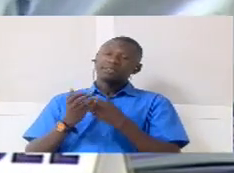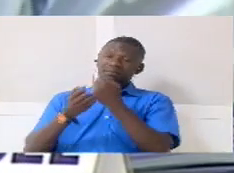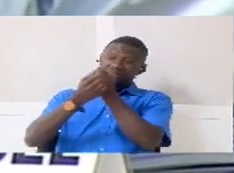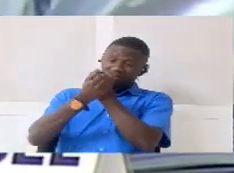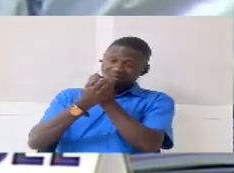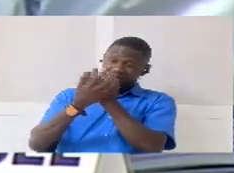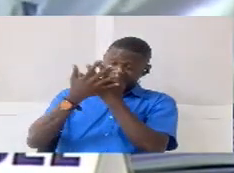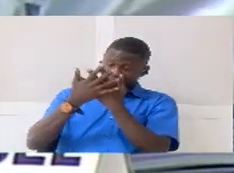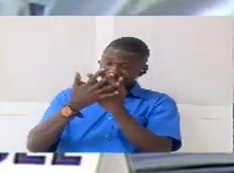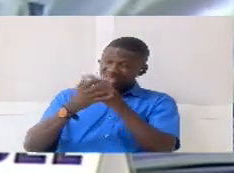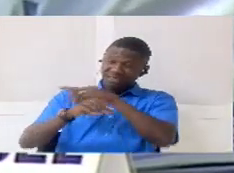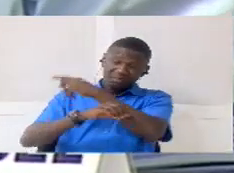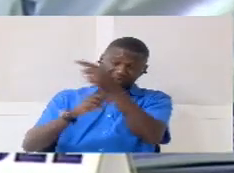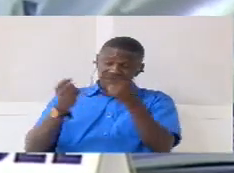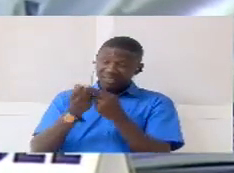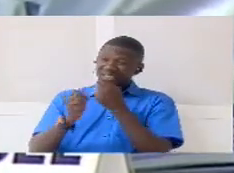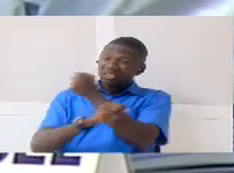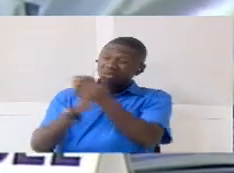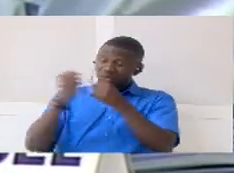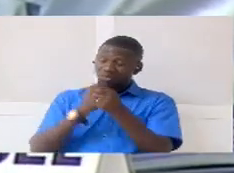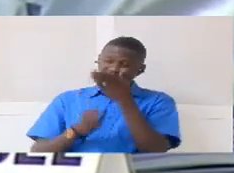terrible. Conditions are